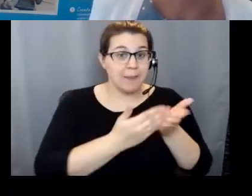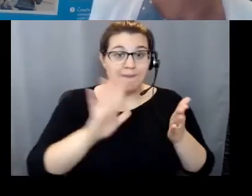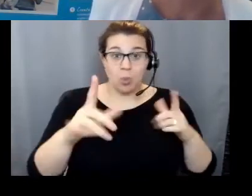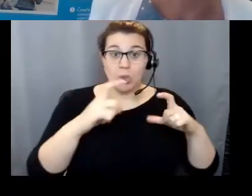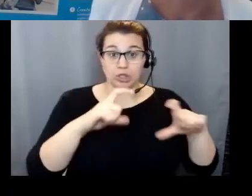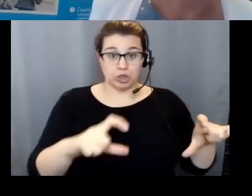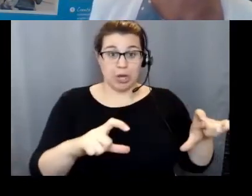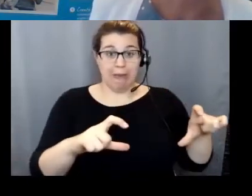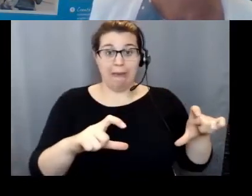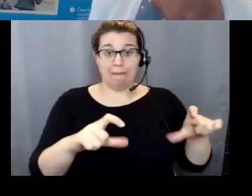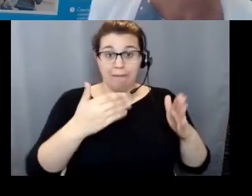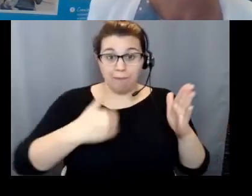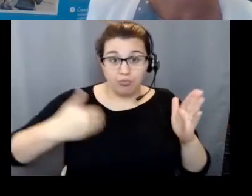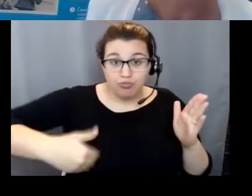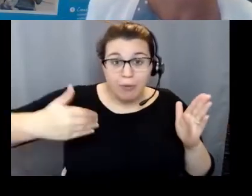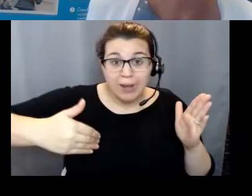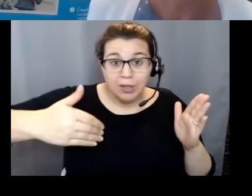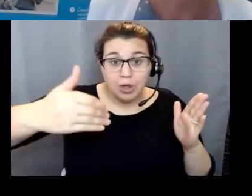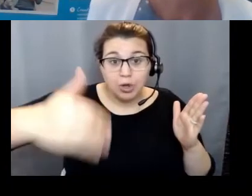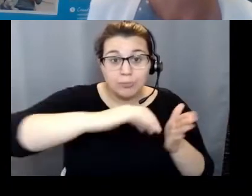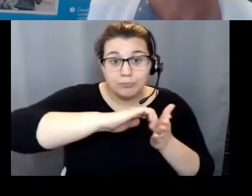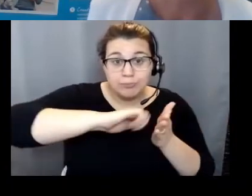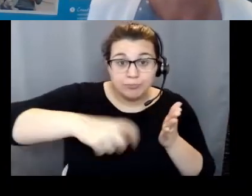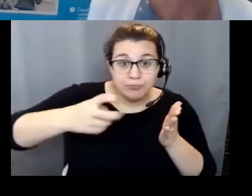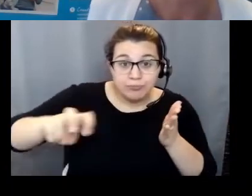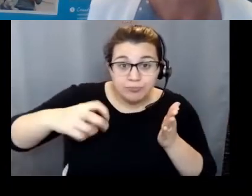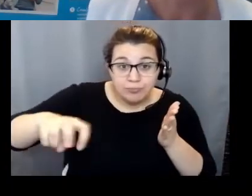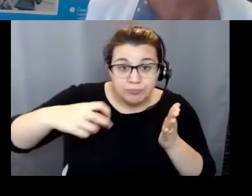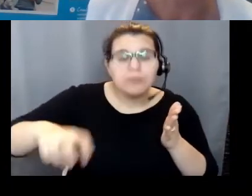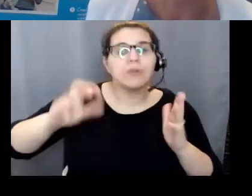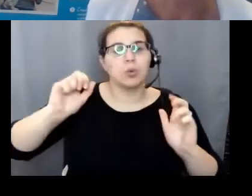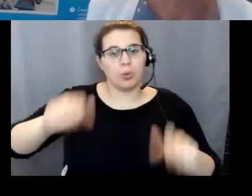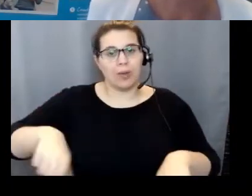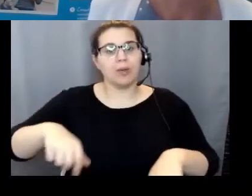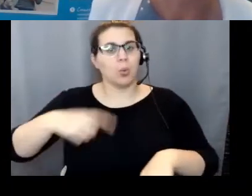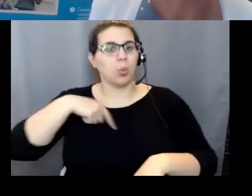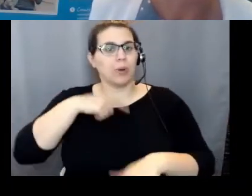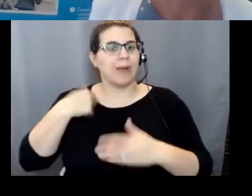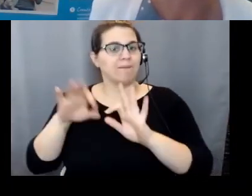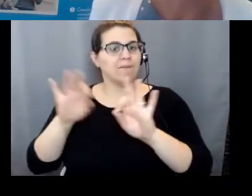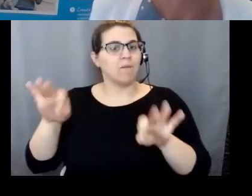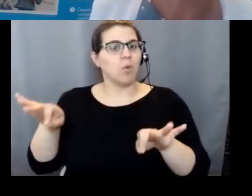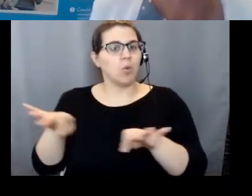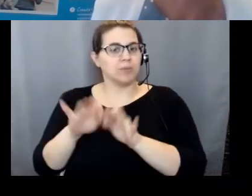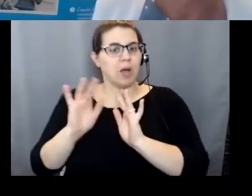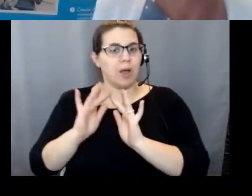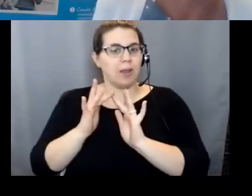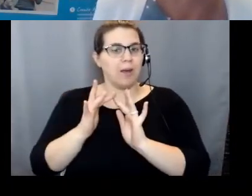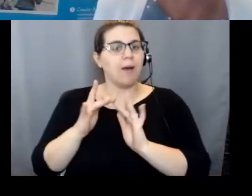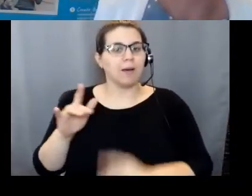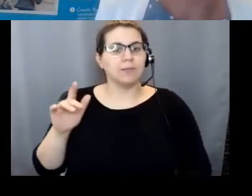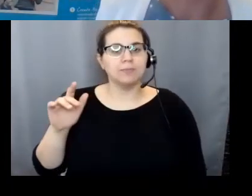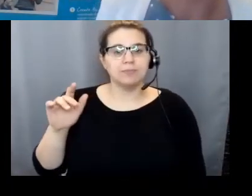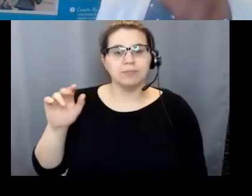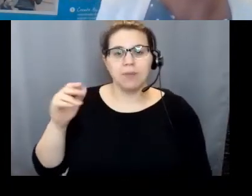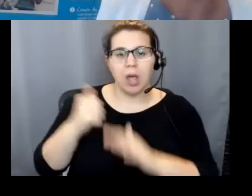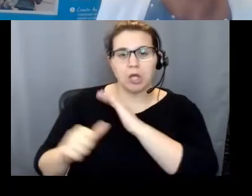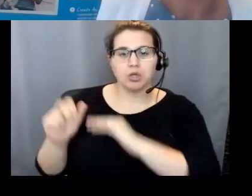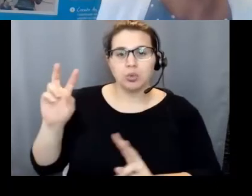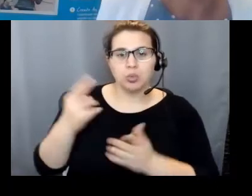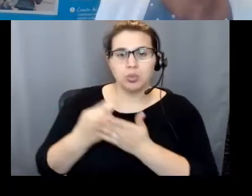on an ongoing basis. And we have forms to set this up at the resources tab of our WVABLE.com